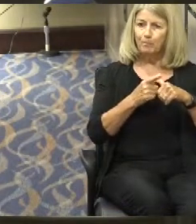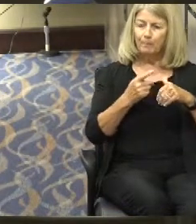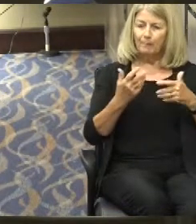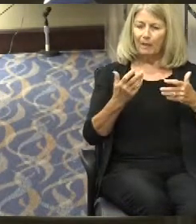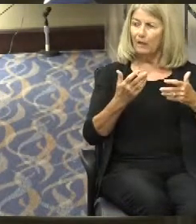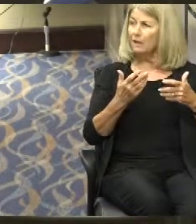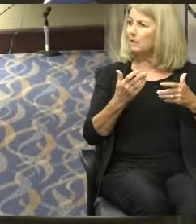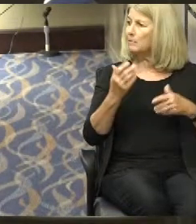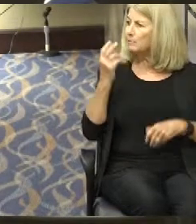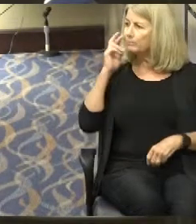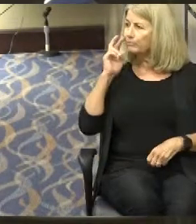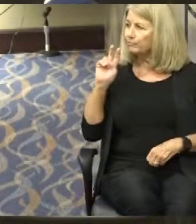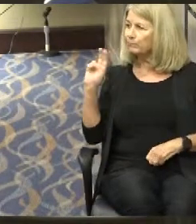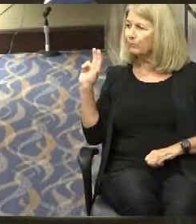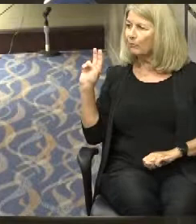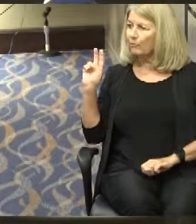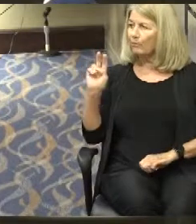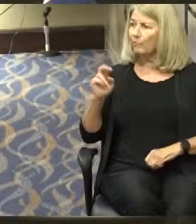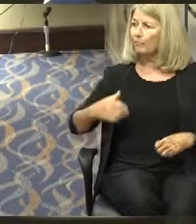this.